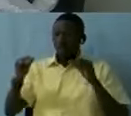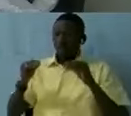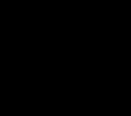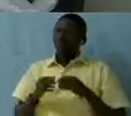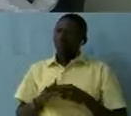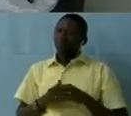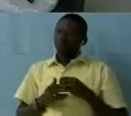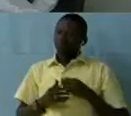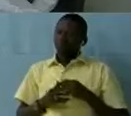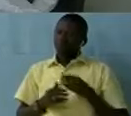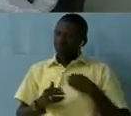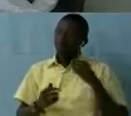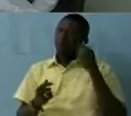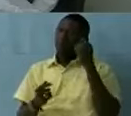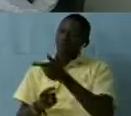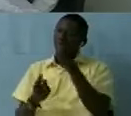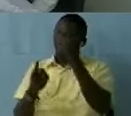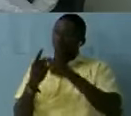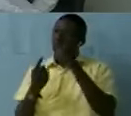sholeke rent